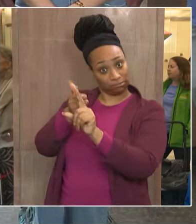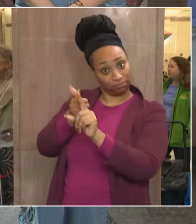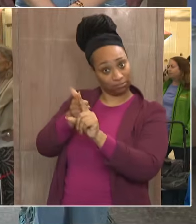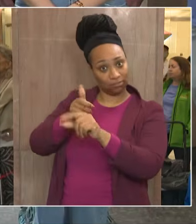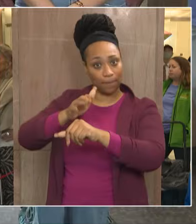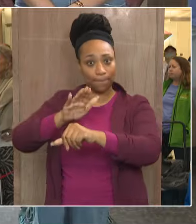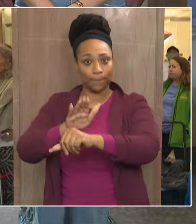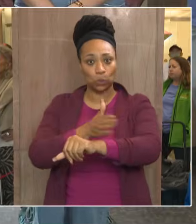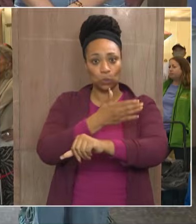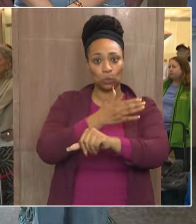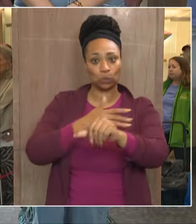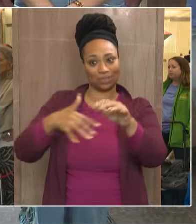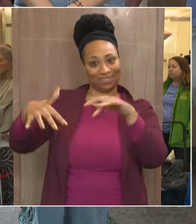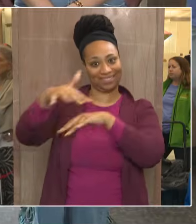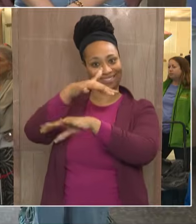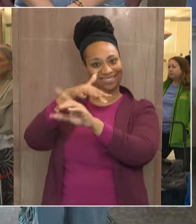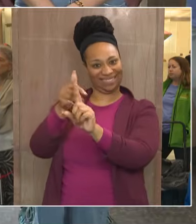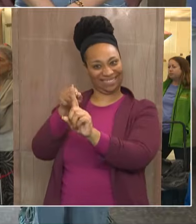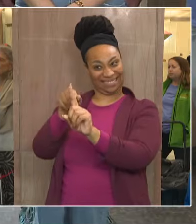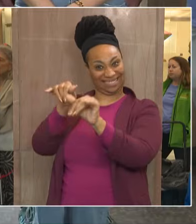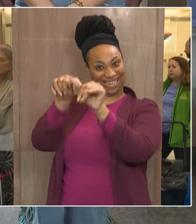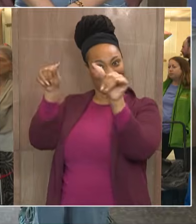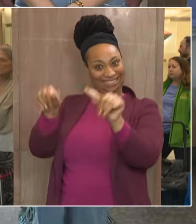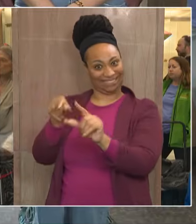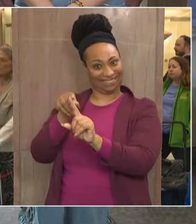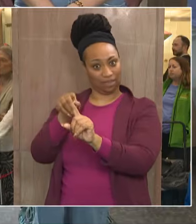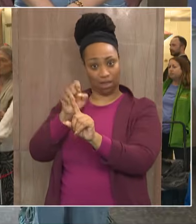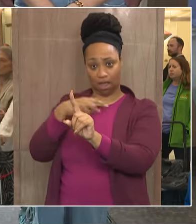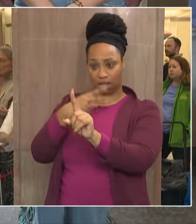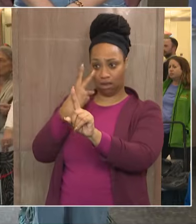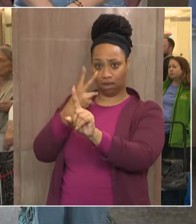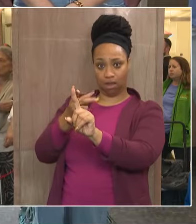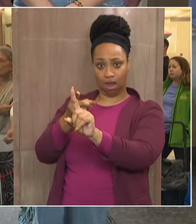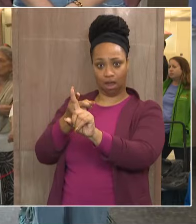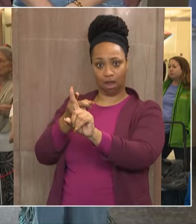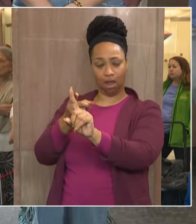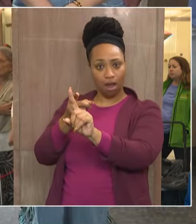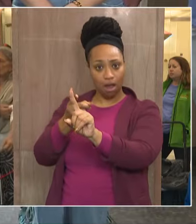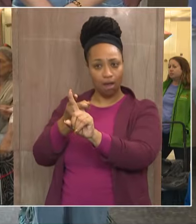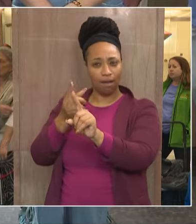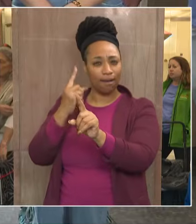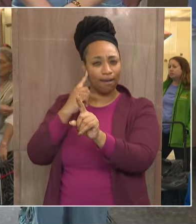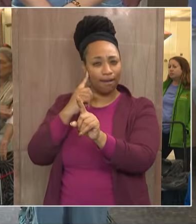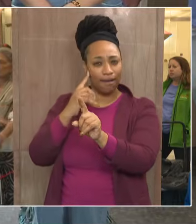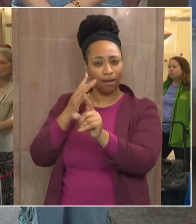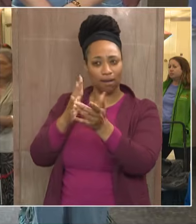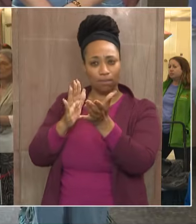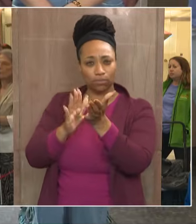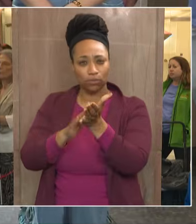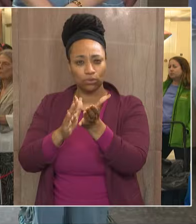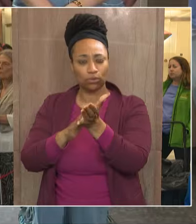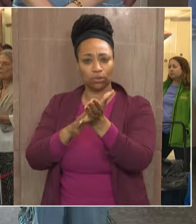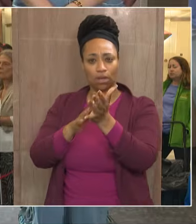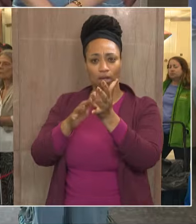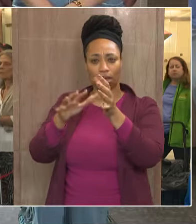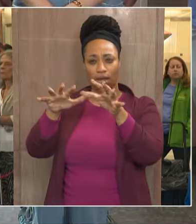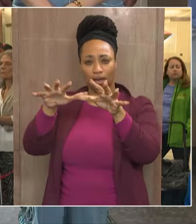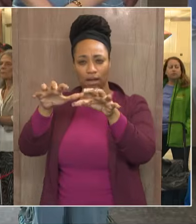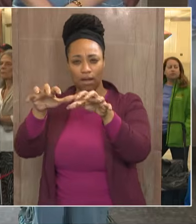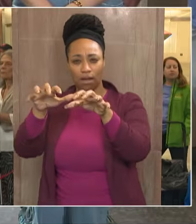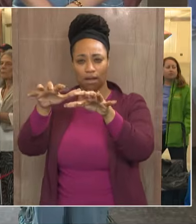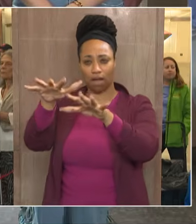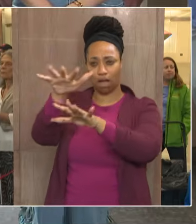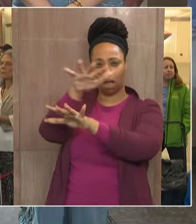if architecture is frozen music, then art is frozen play. Through art, we engage in imagination